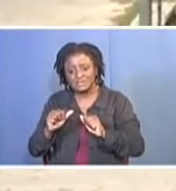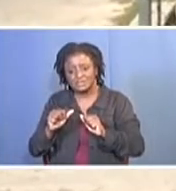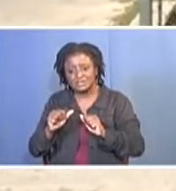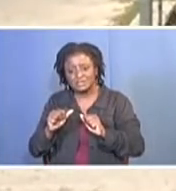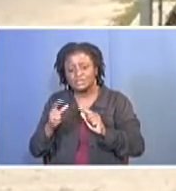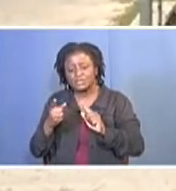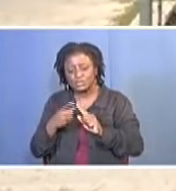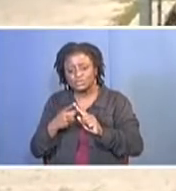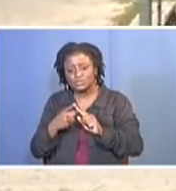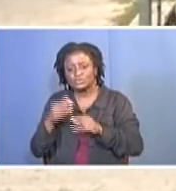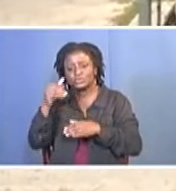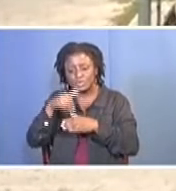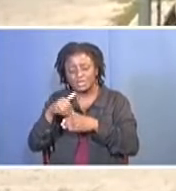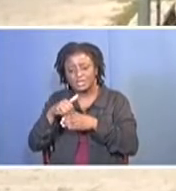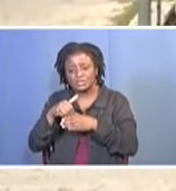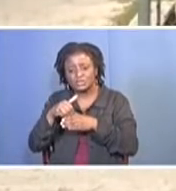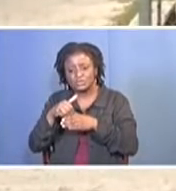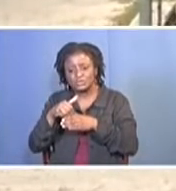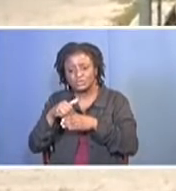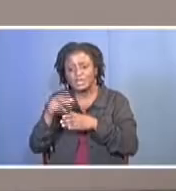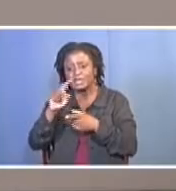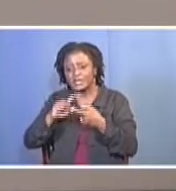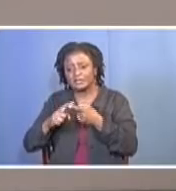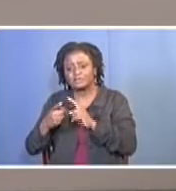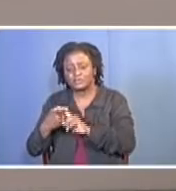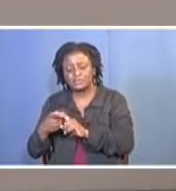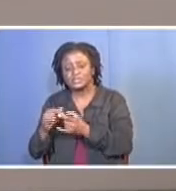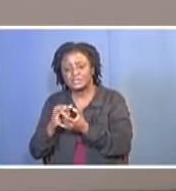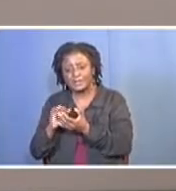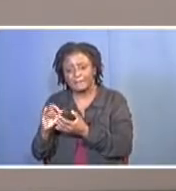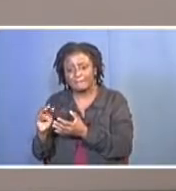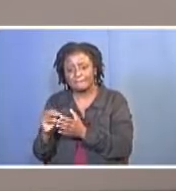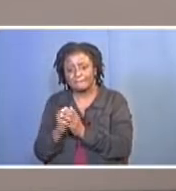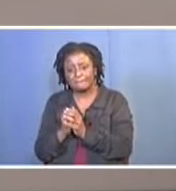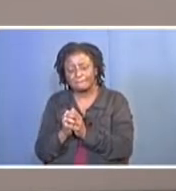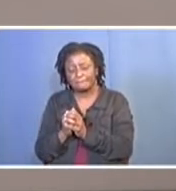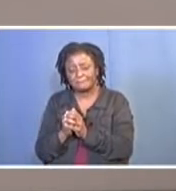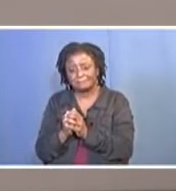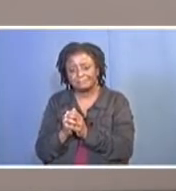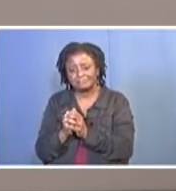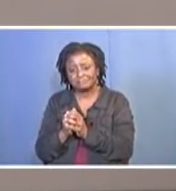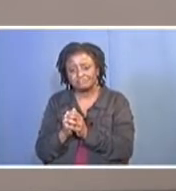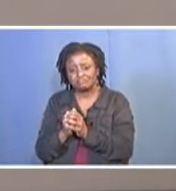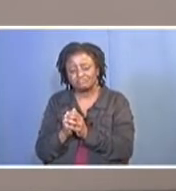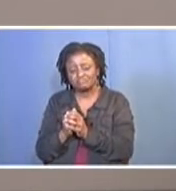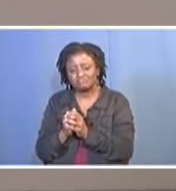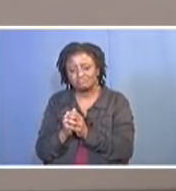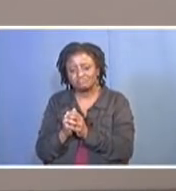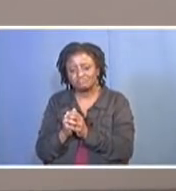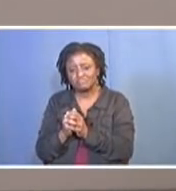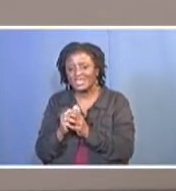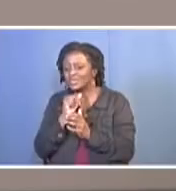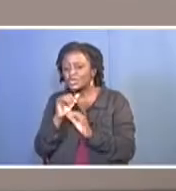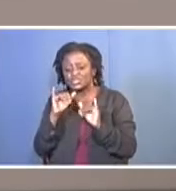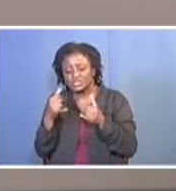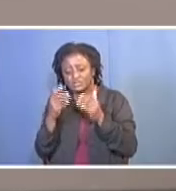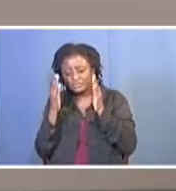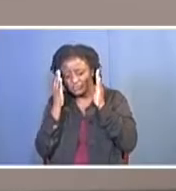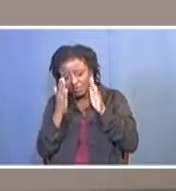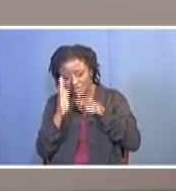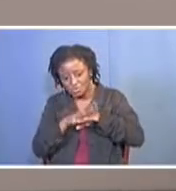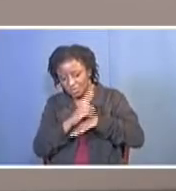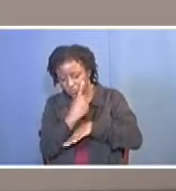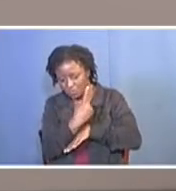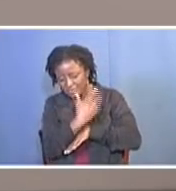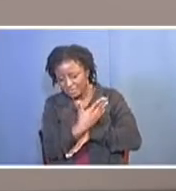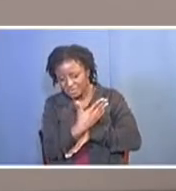sector, agriculture, and technology. So I would not just put my eggs in one basket and say, let's make it a